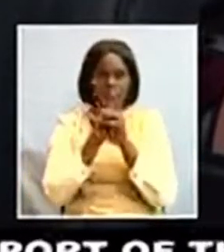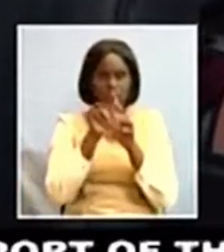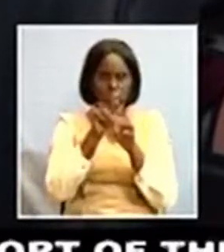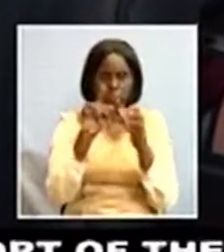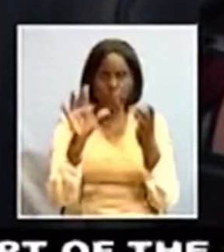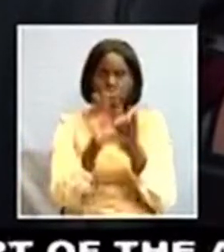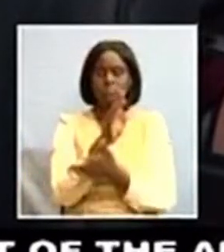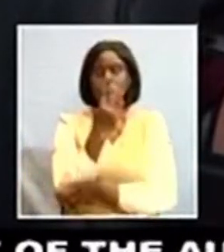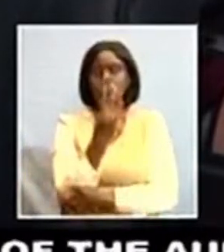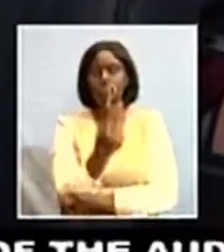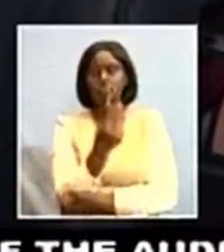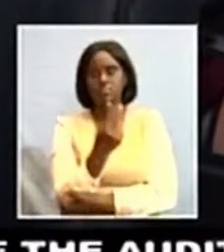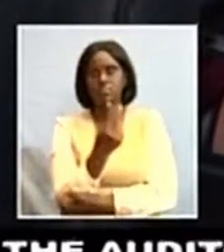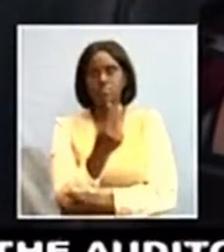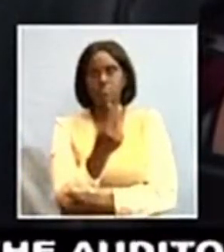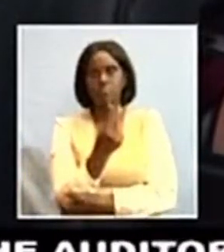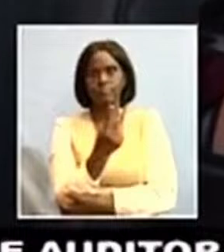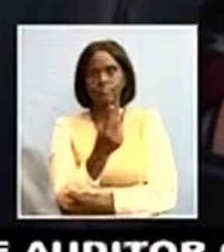page 2?